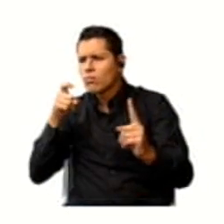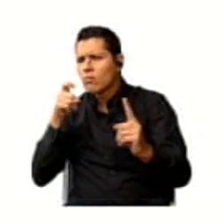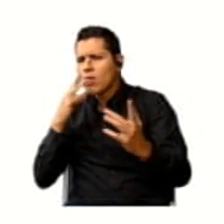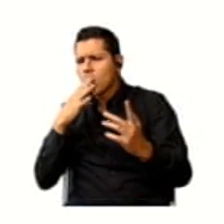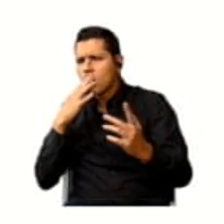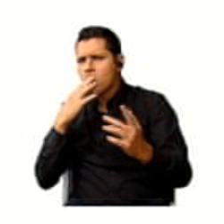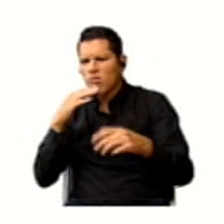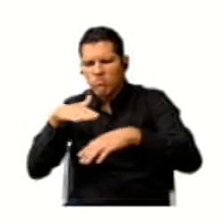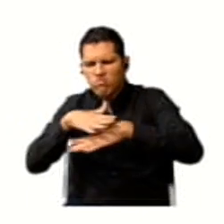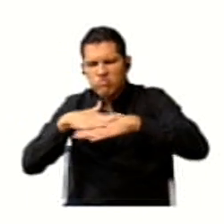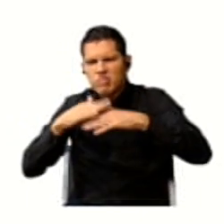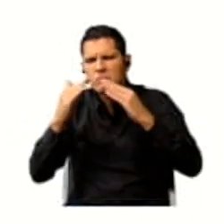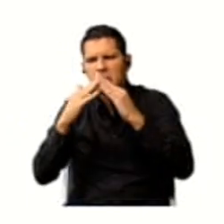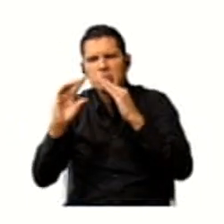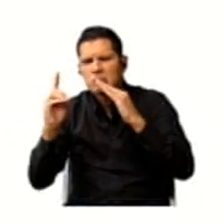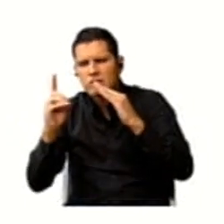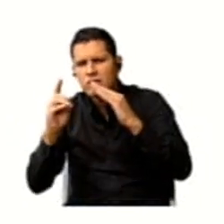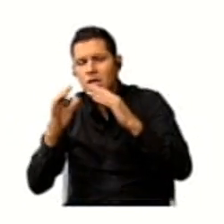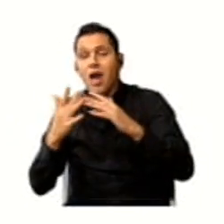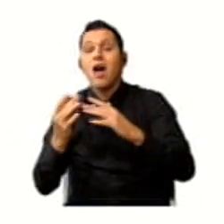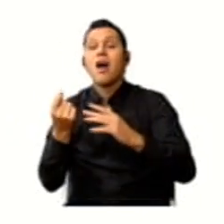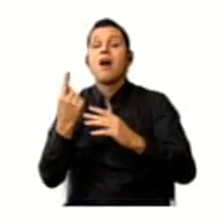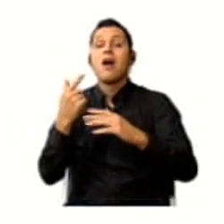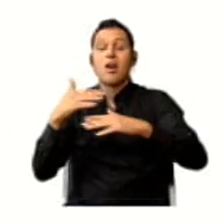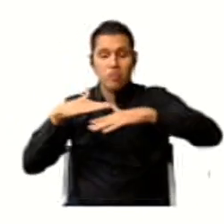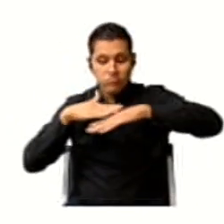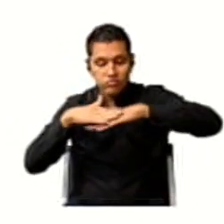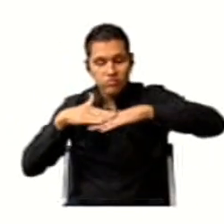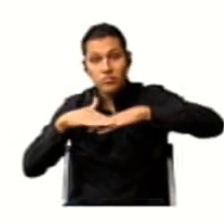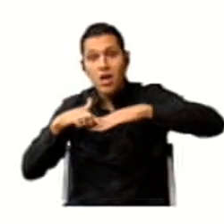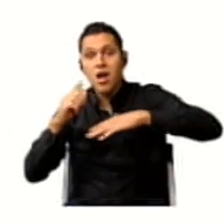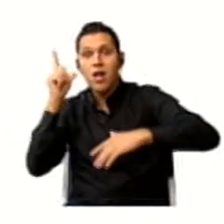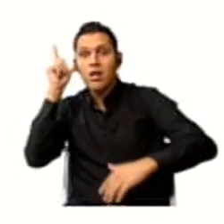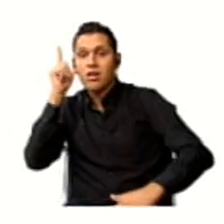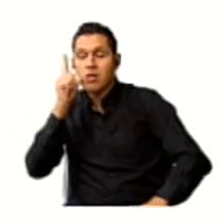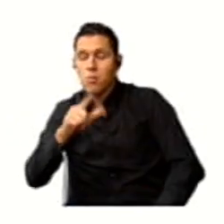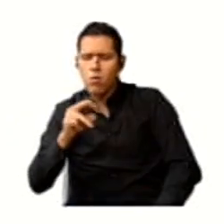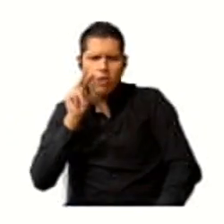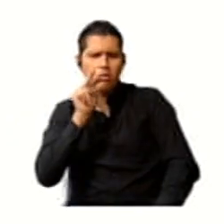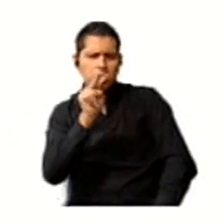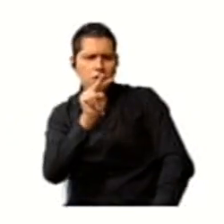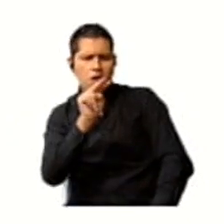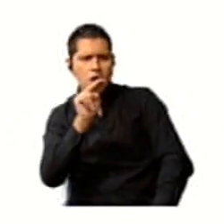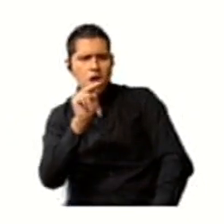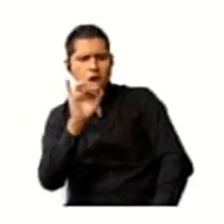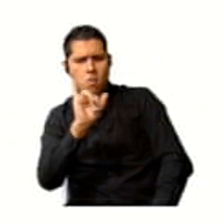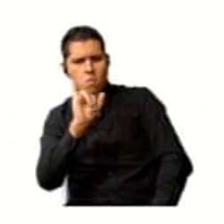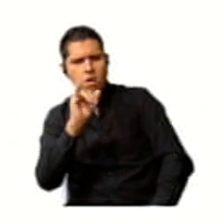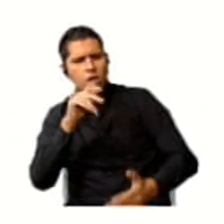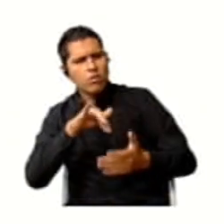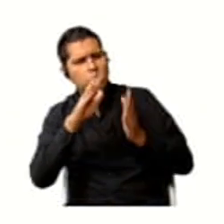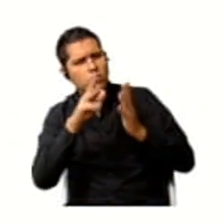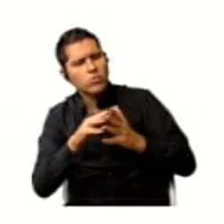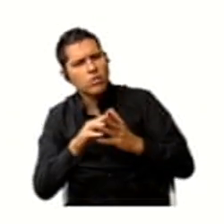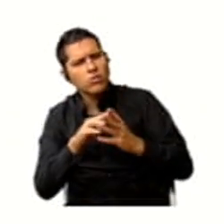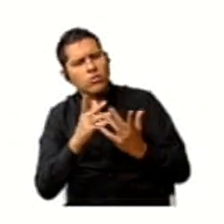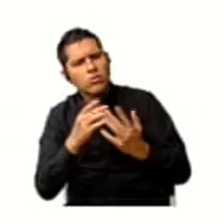Limón. Excellent, Limón. Look, look, Waldo. We have students from